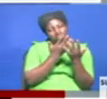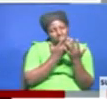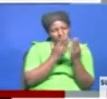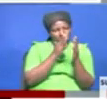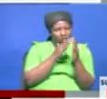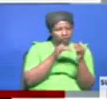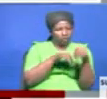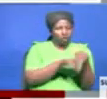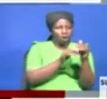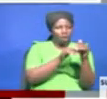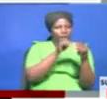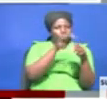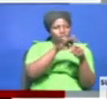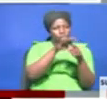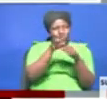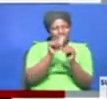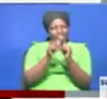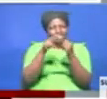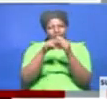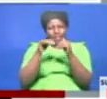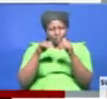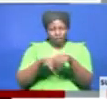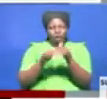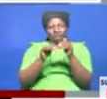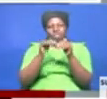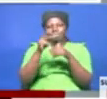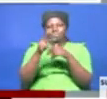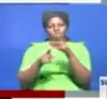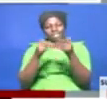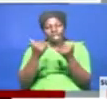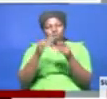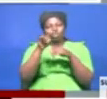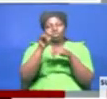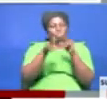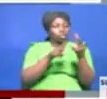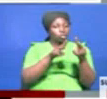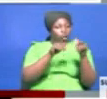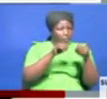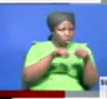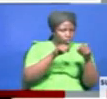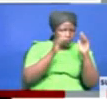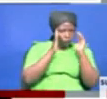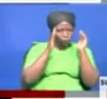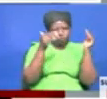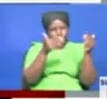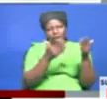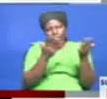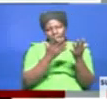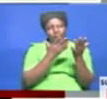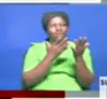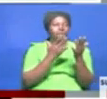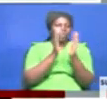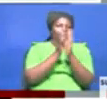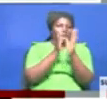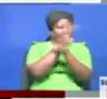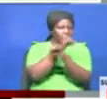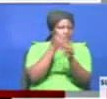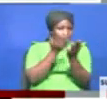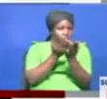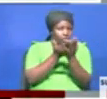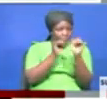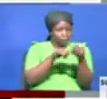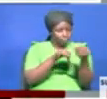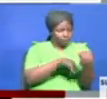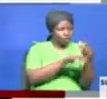it focused on the process. Given where we are in 2022, what is the likely direction that the presidential petition is going to take? Are we going to go after the process